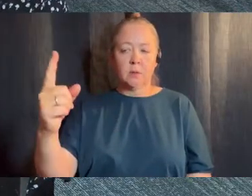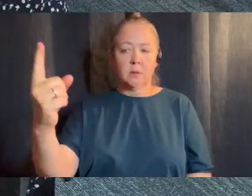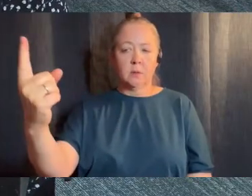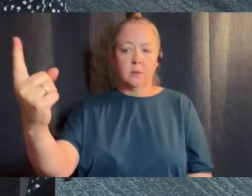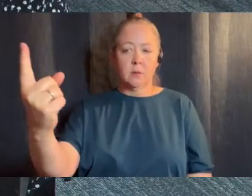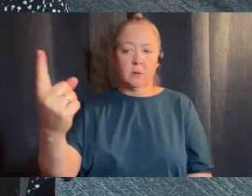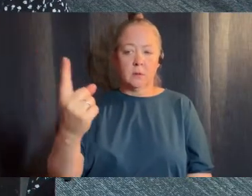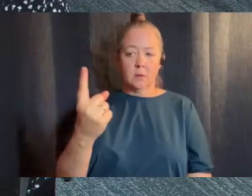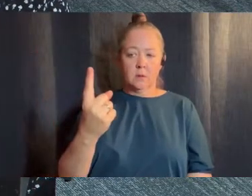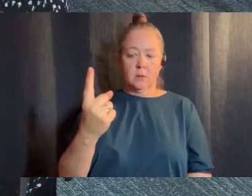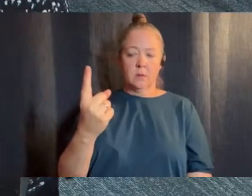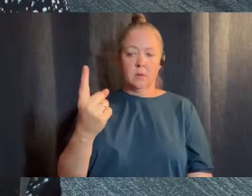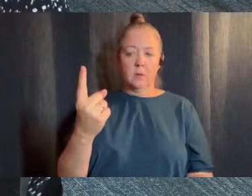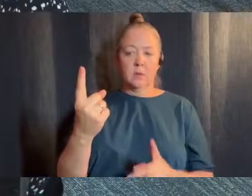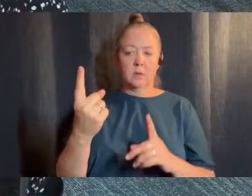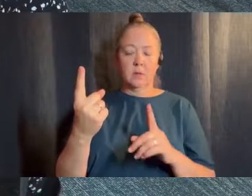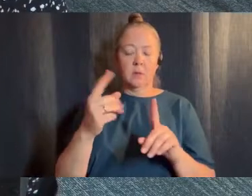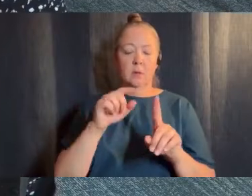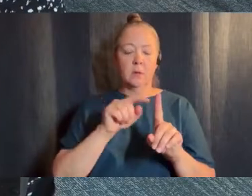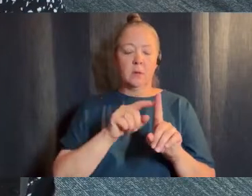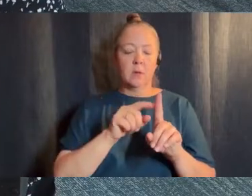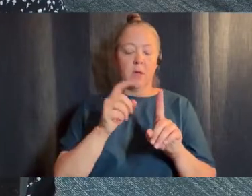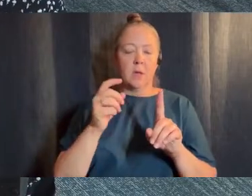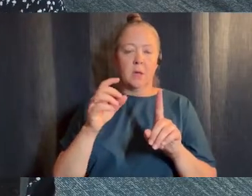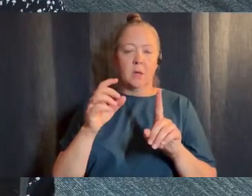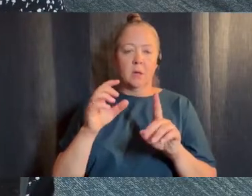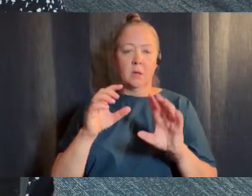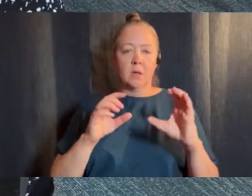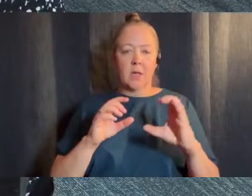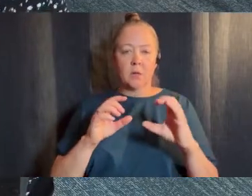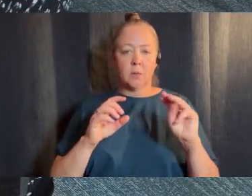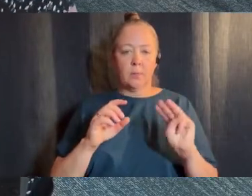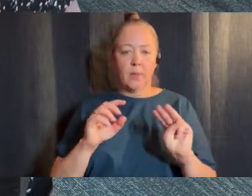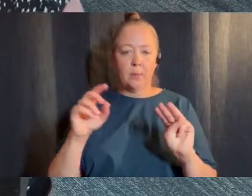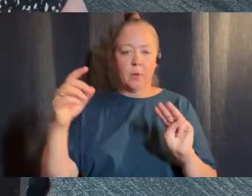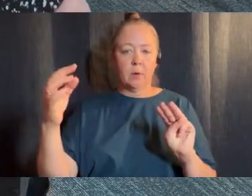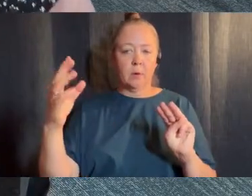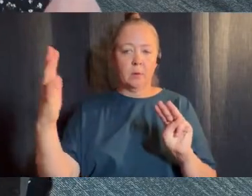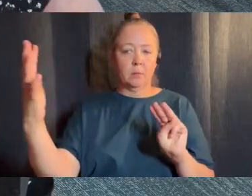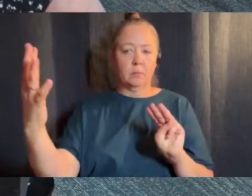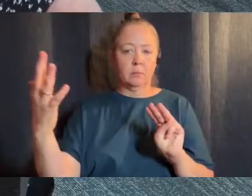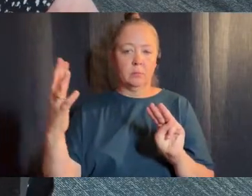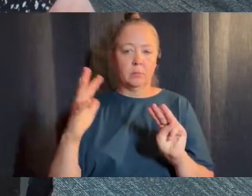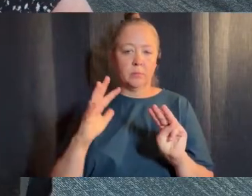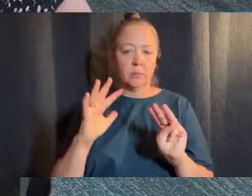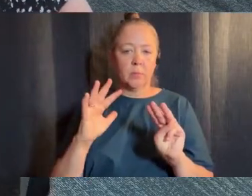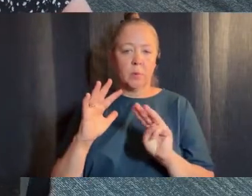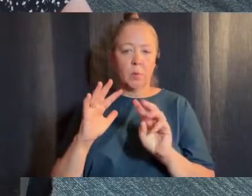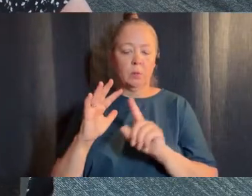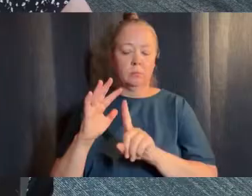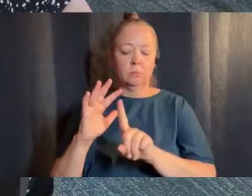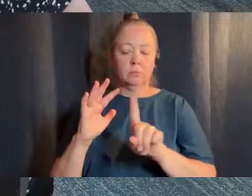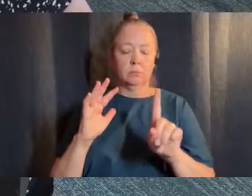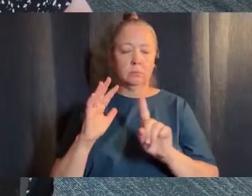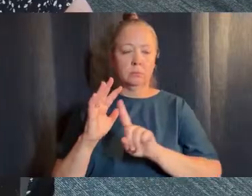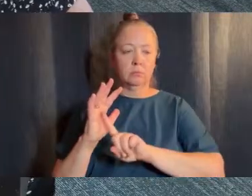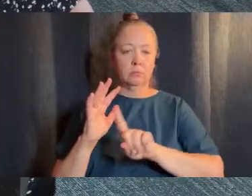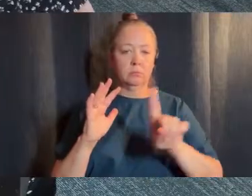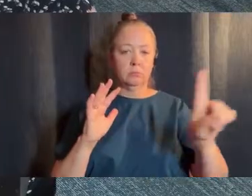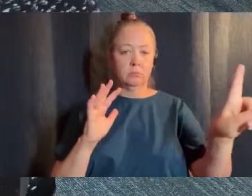at them, speaking of being open and transparent. So let's all talk about getting